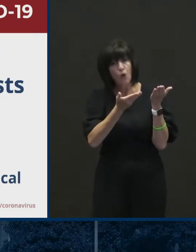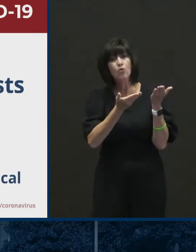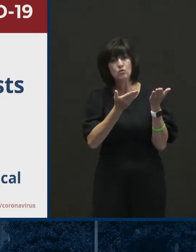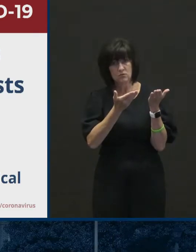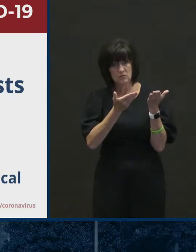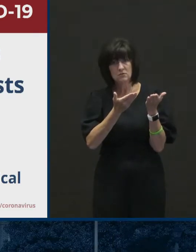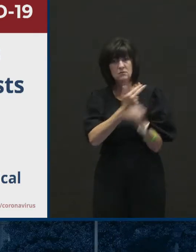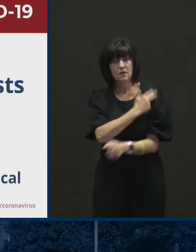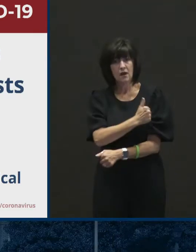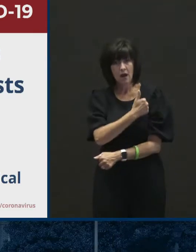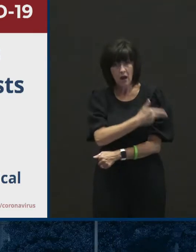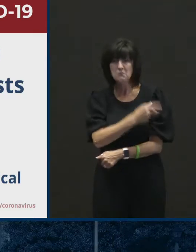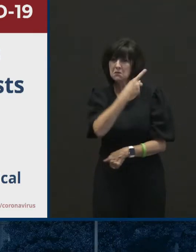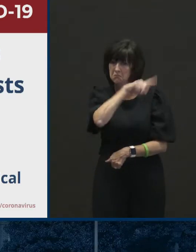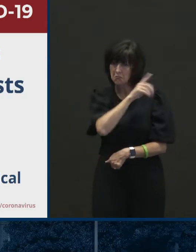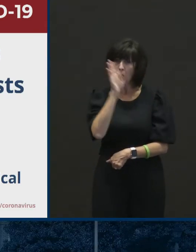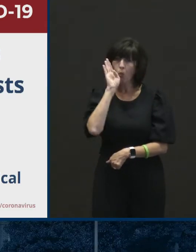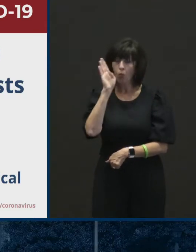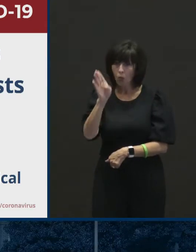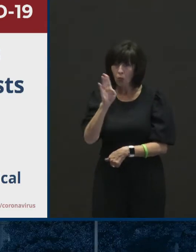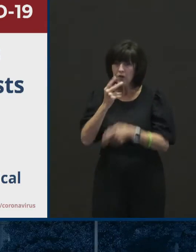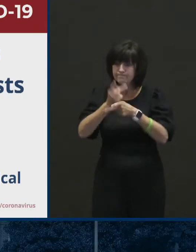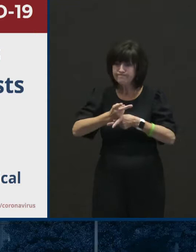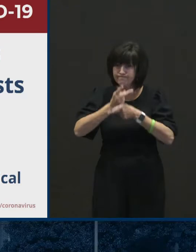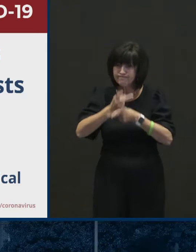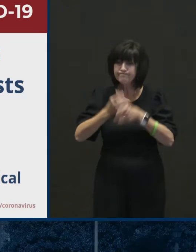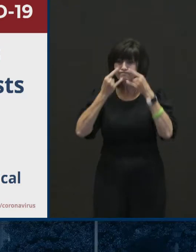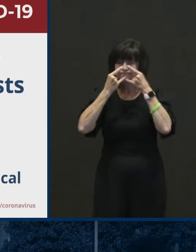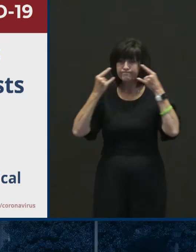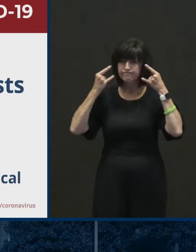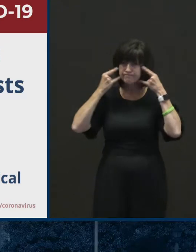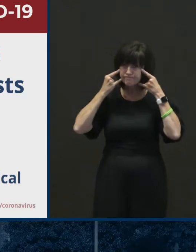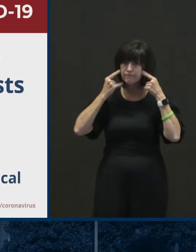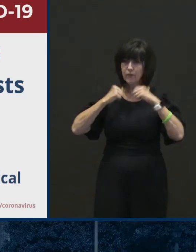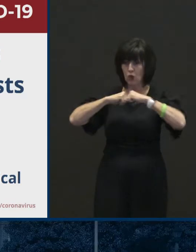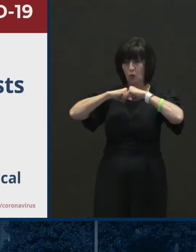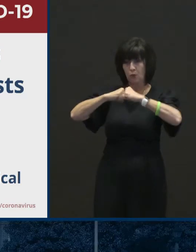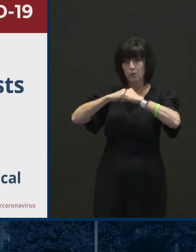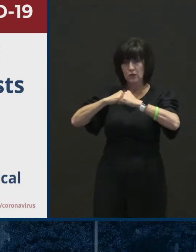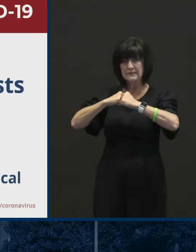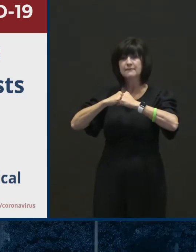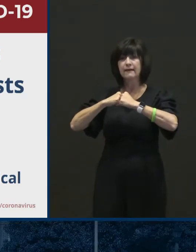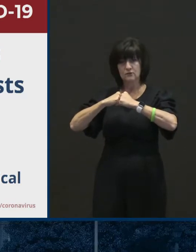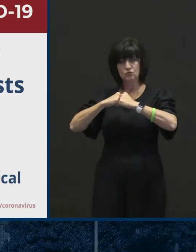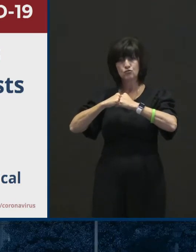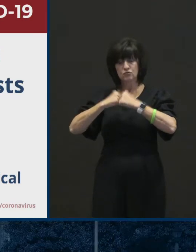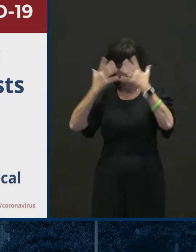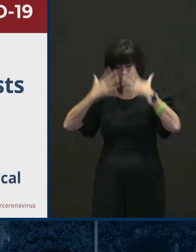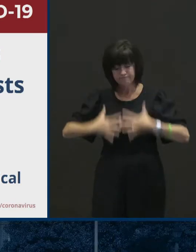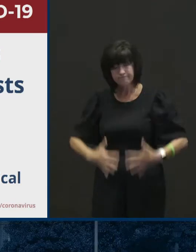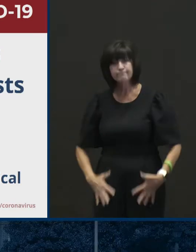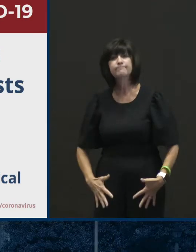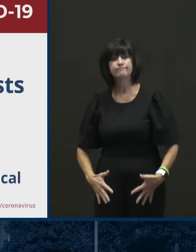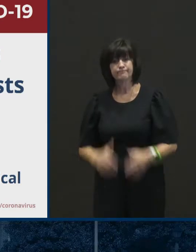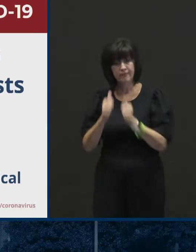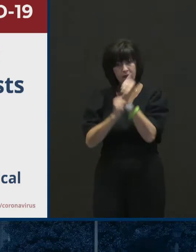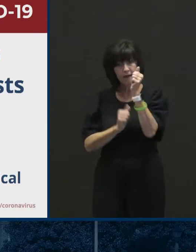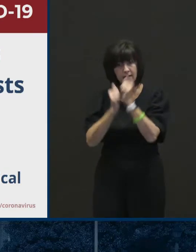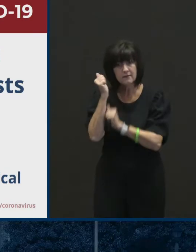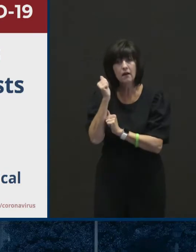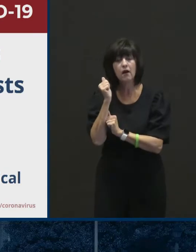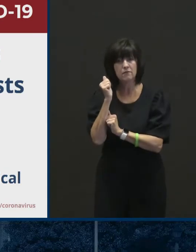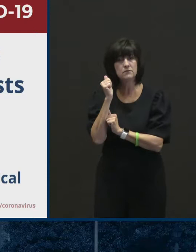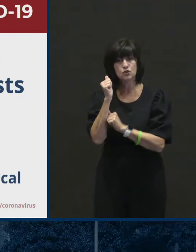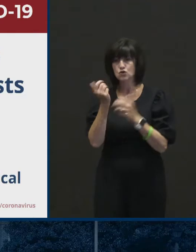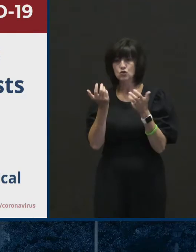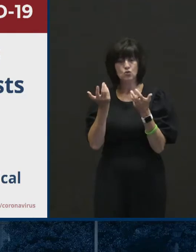the precautions with respect to personal protective gear and are certainly prepared to prevent